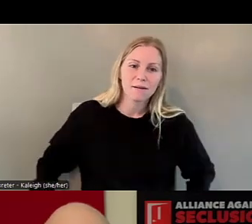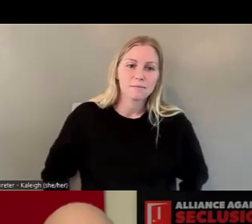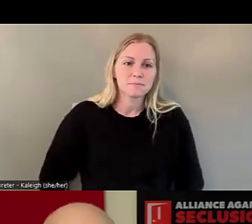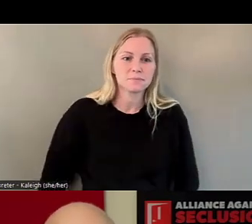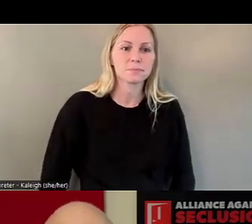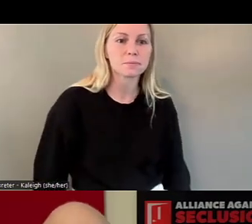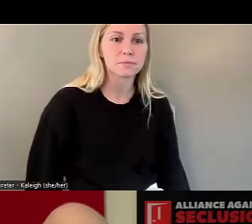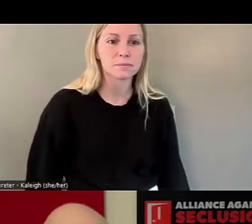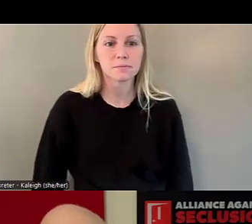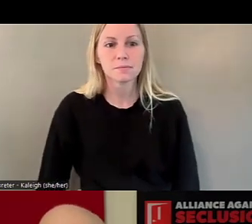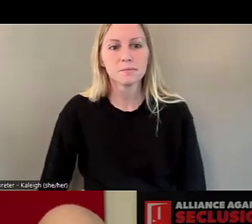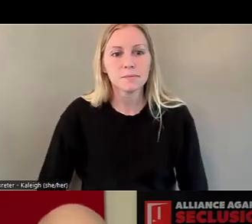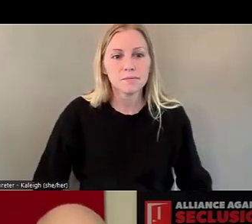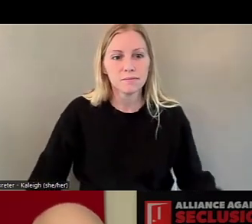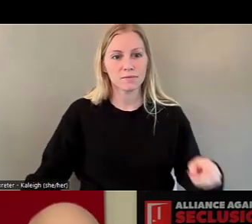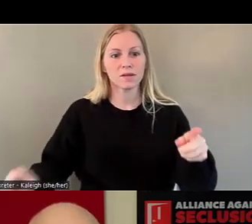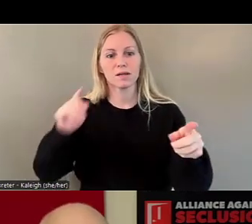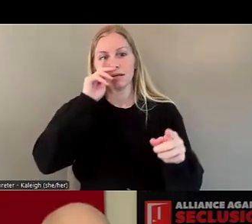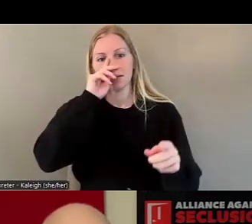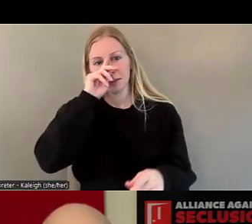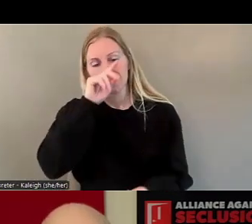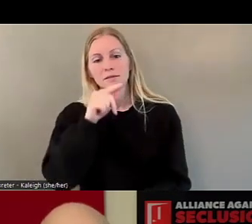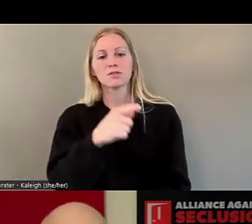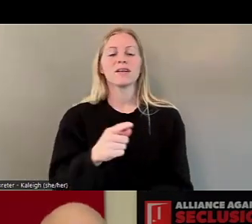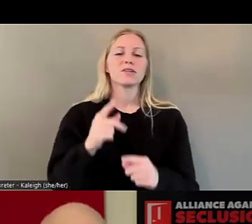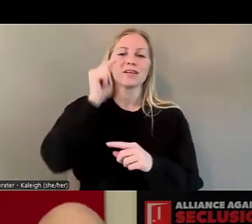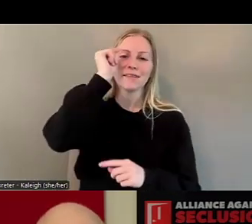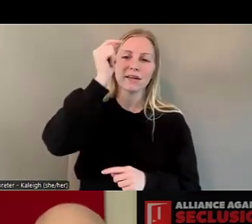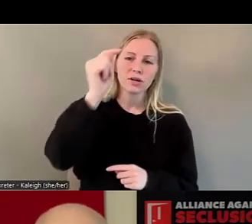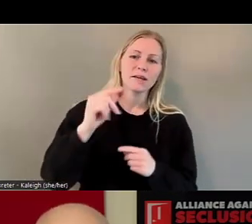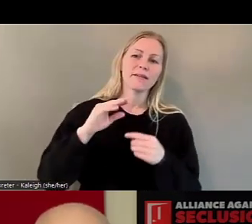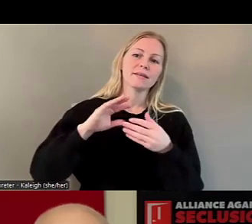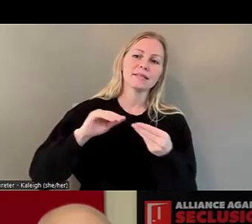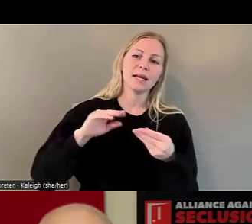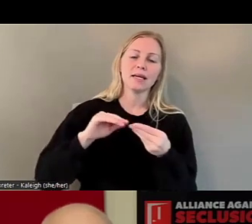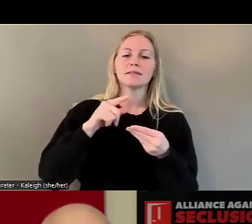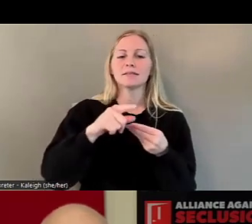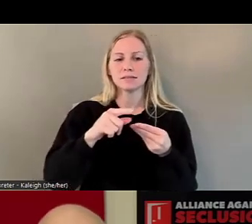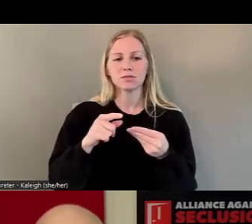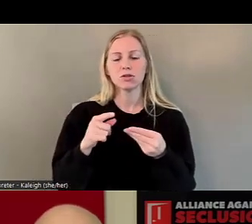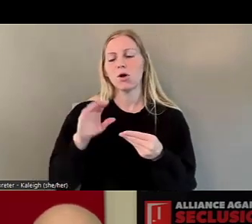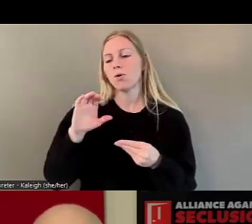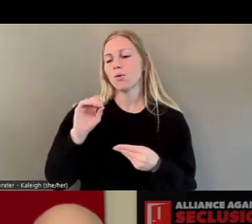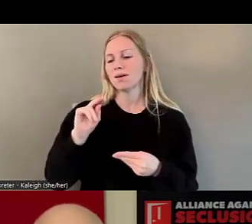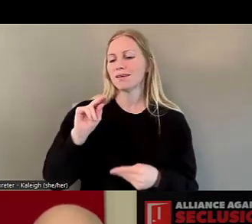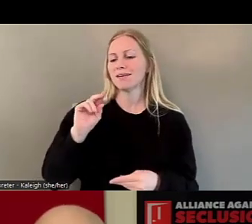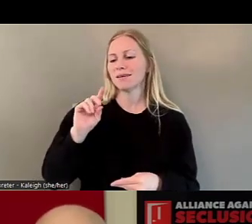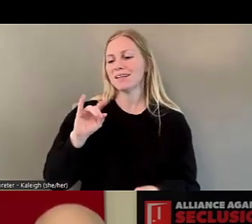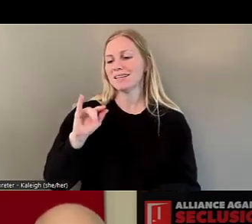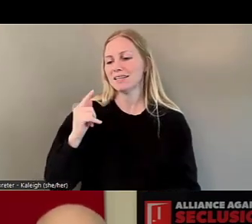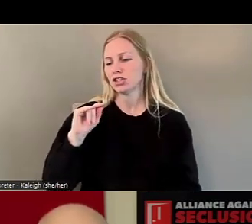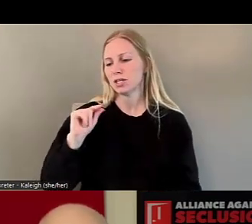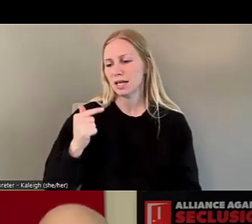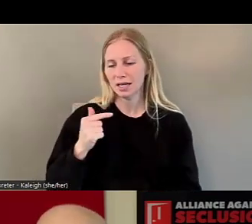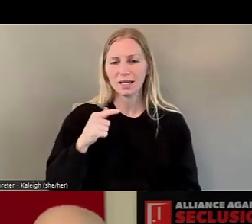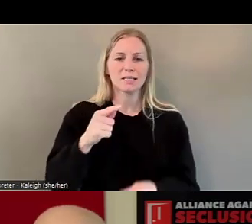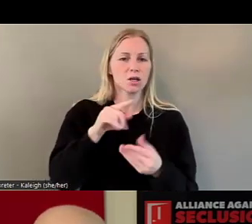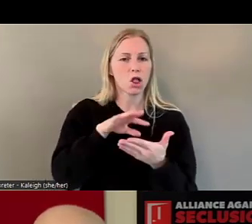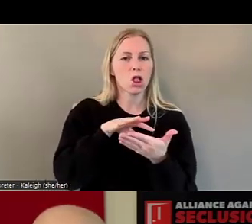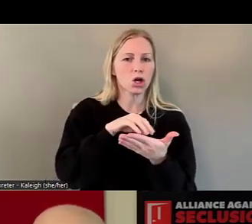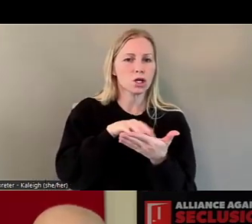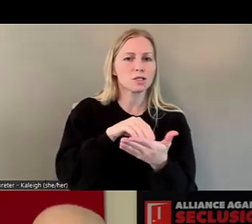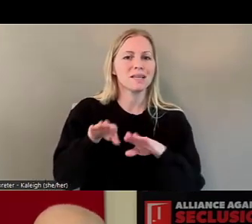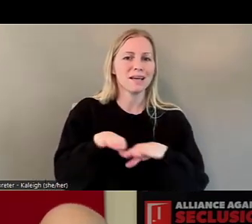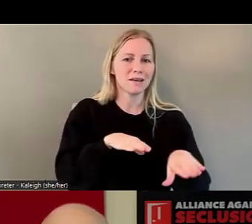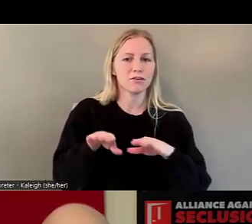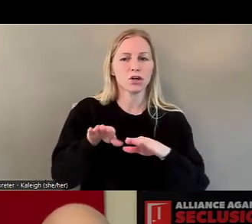all behaviors are learned by interactions with our environment, a process called conditioning. And through a lens of behaviorism, behavior is